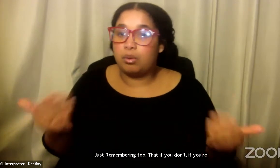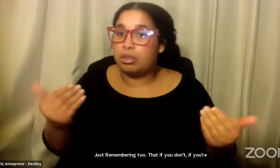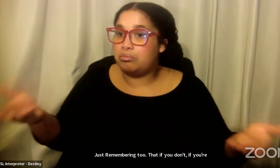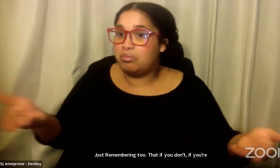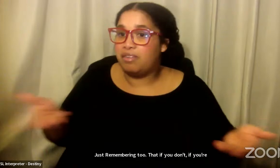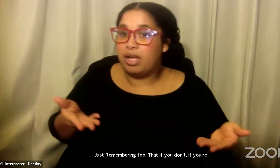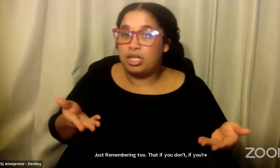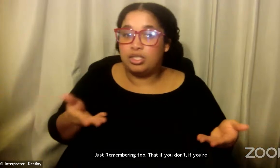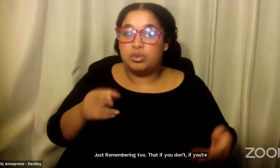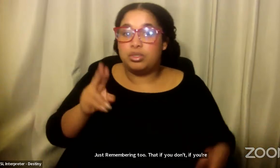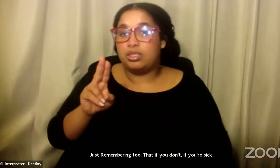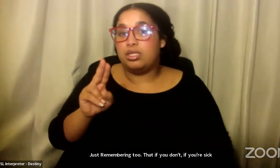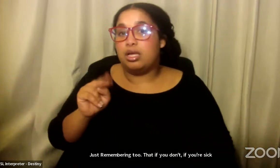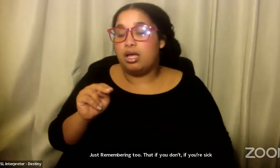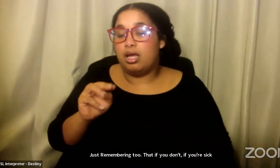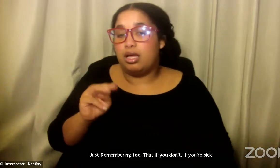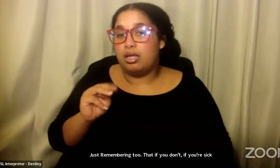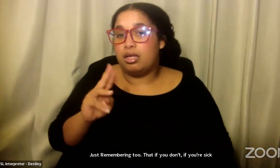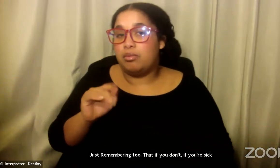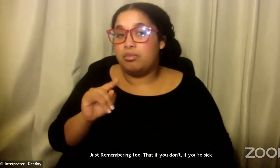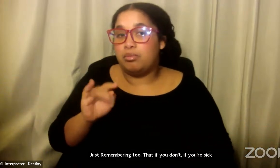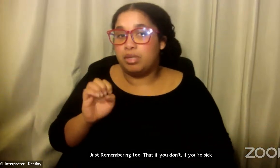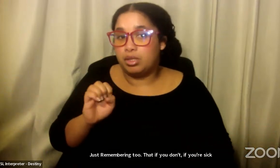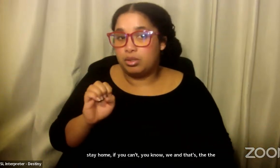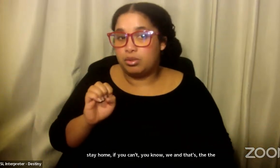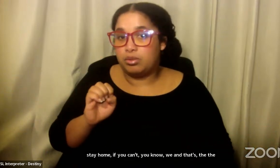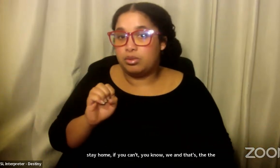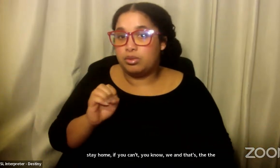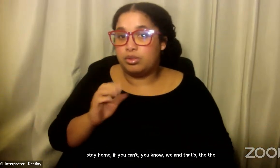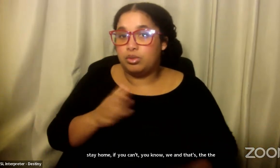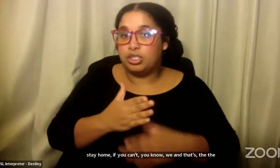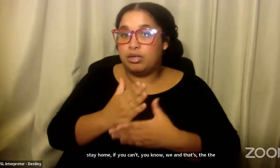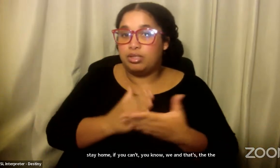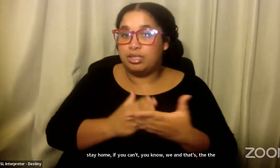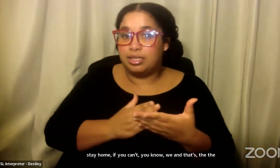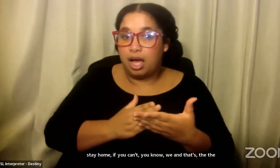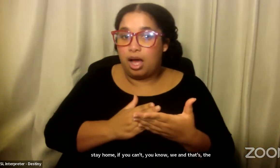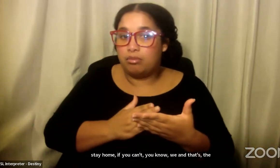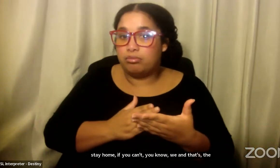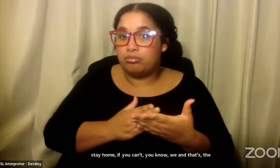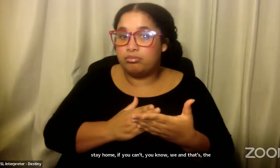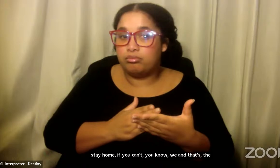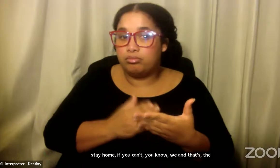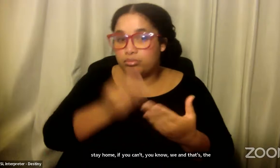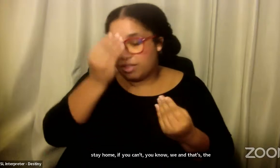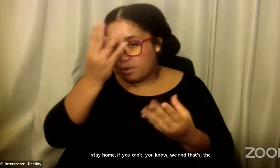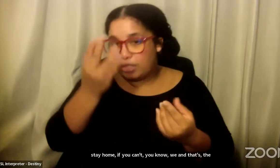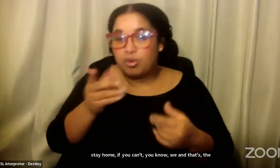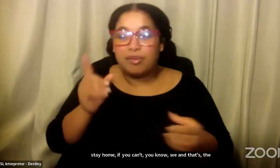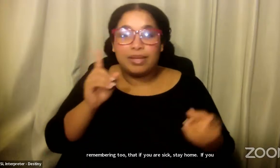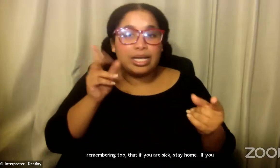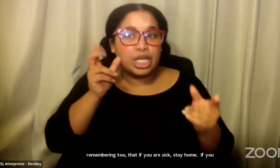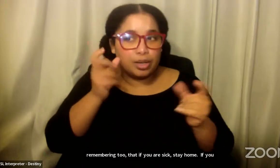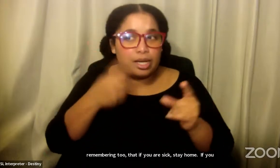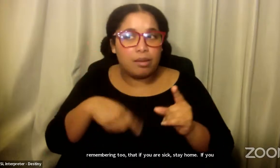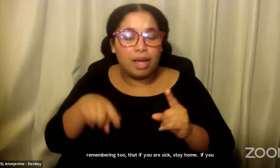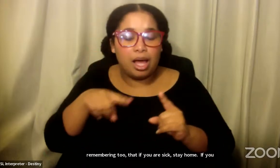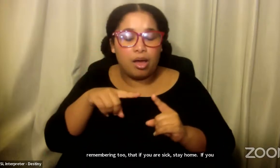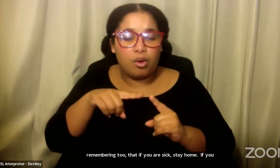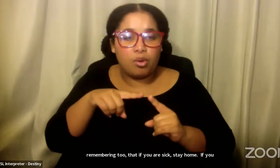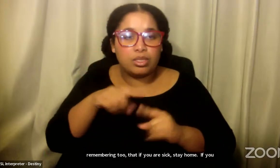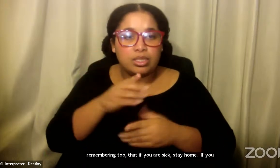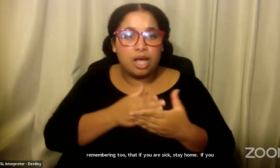to unmute as well to share some insights. We have been hearing that